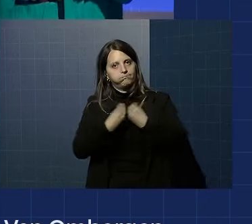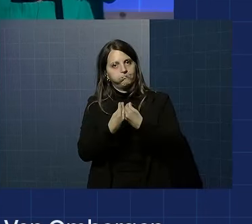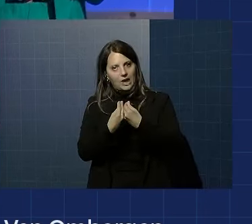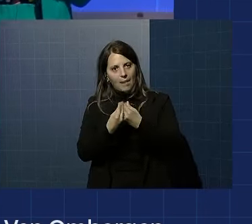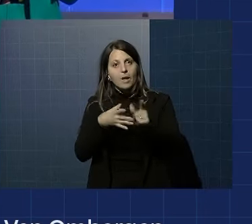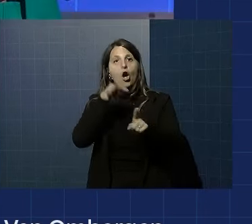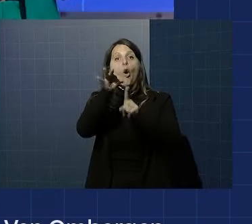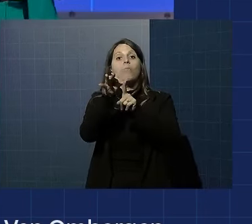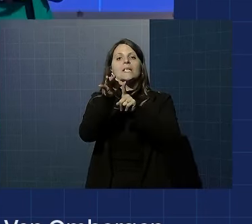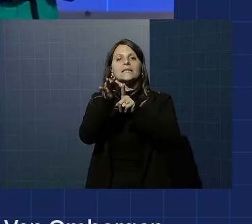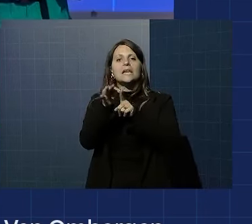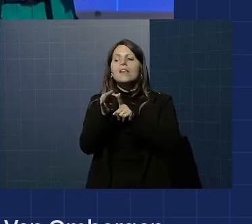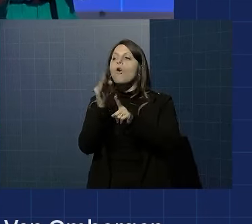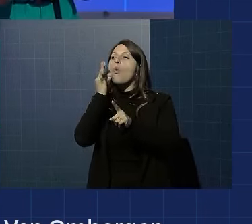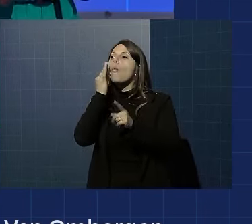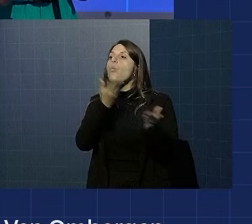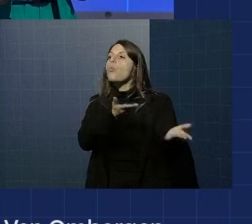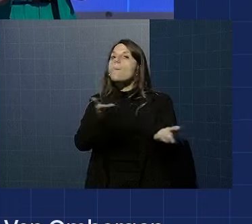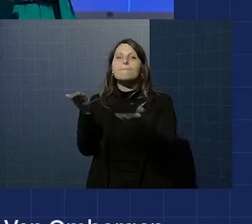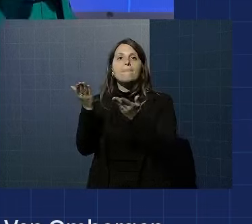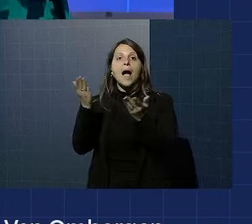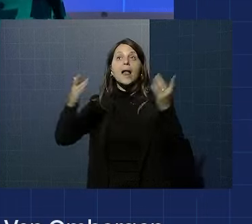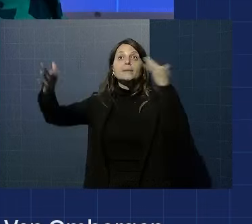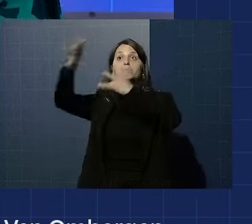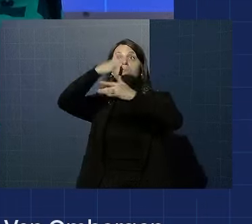ESA, but also of many other space agencies.